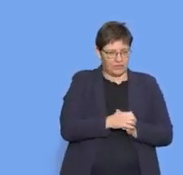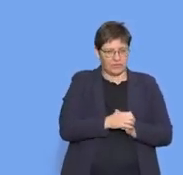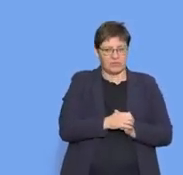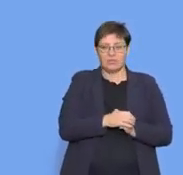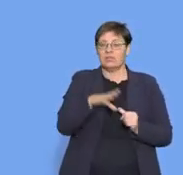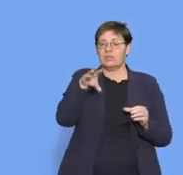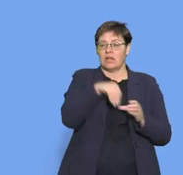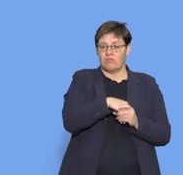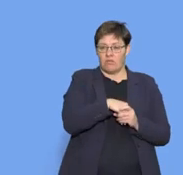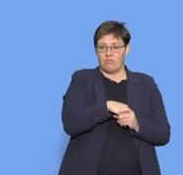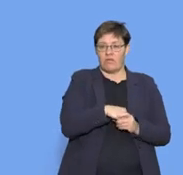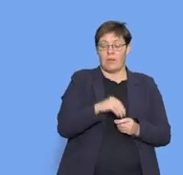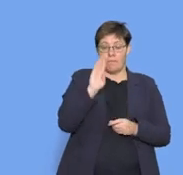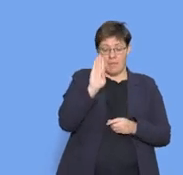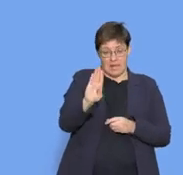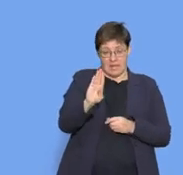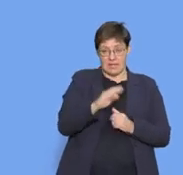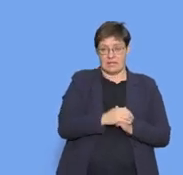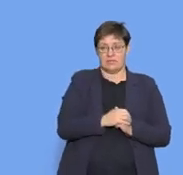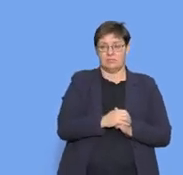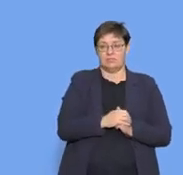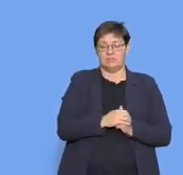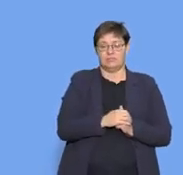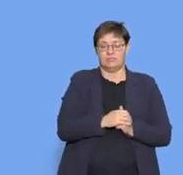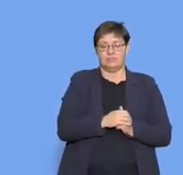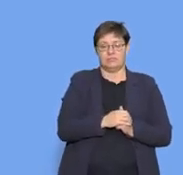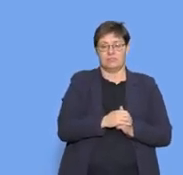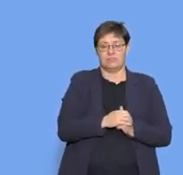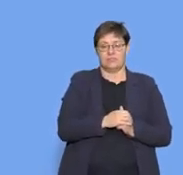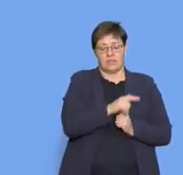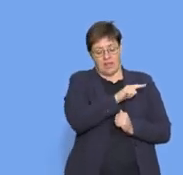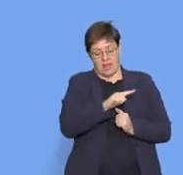that involve? It involves the breadth